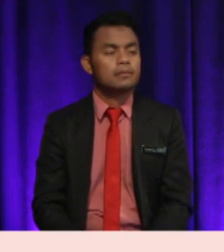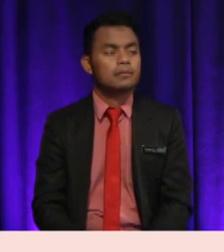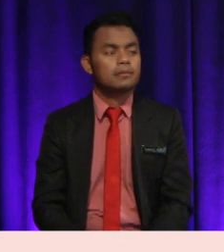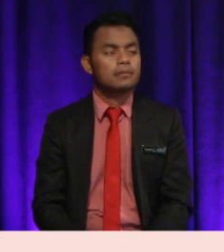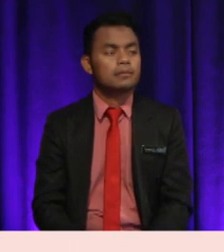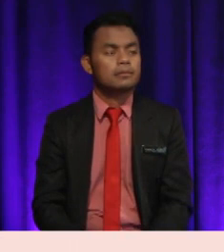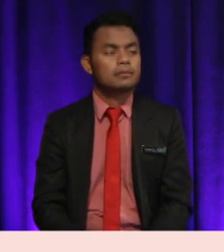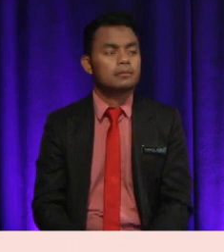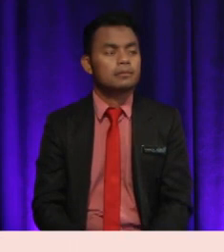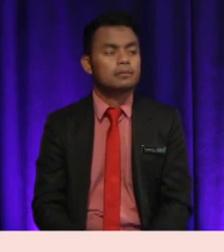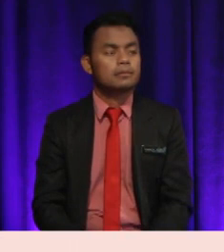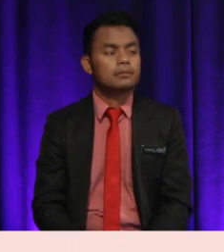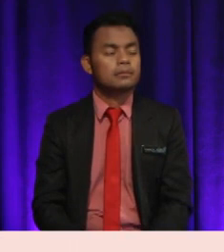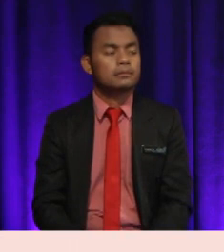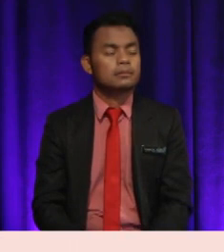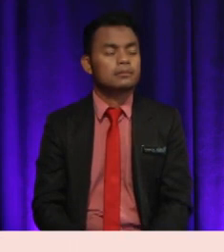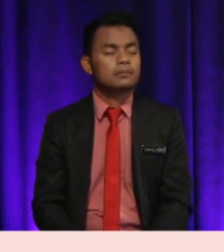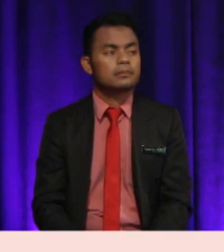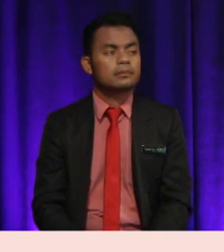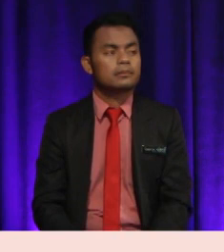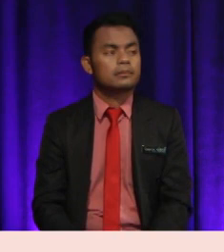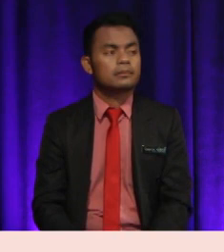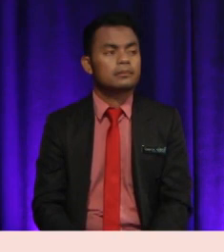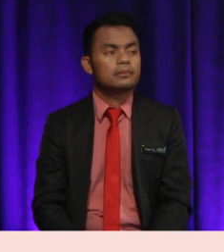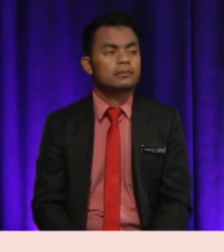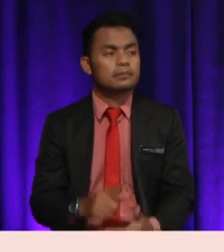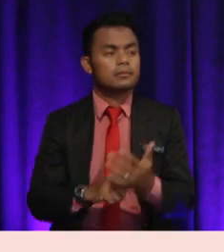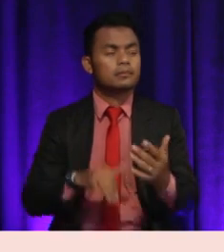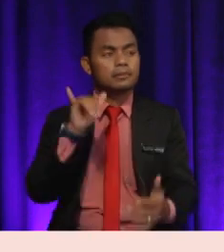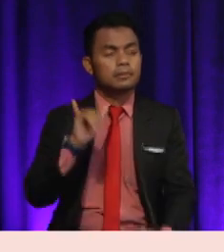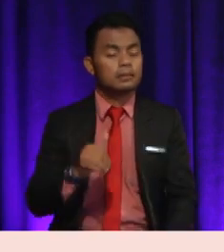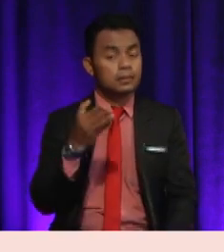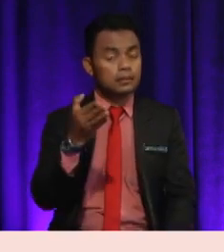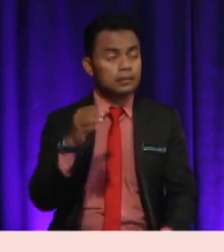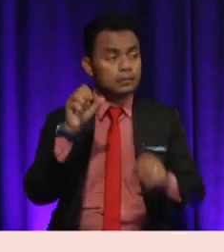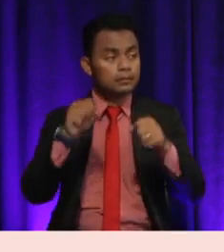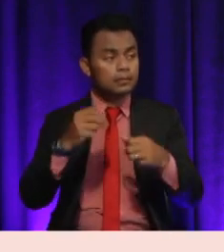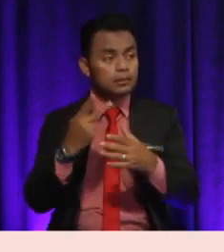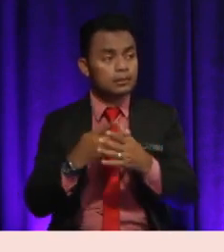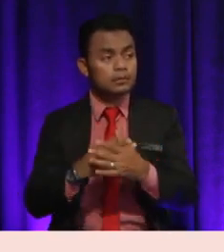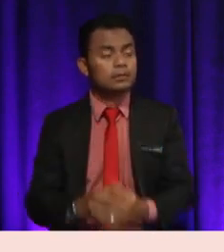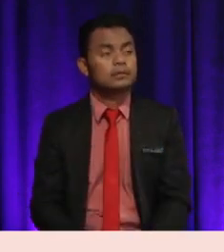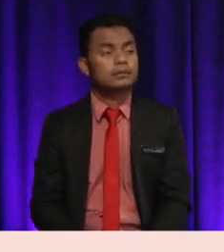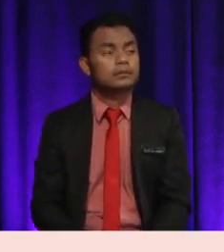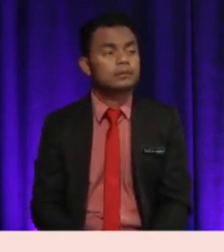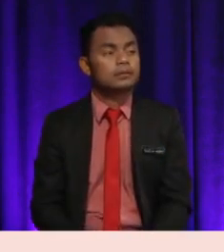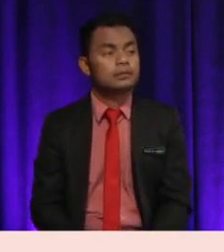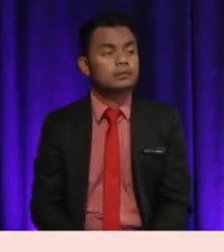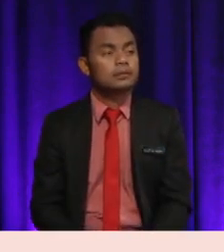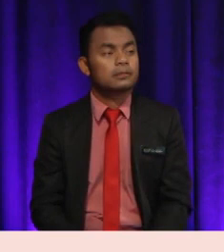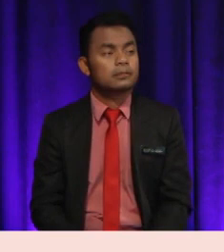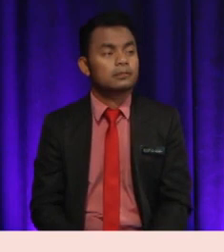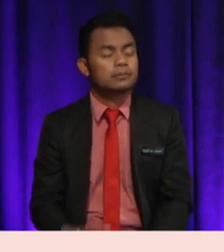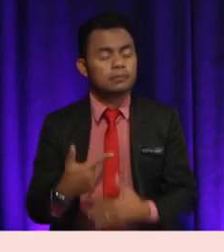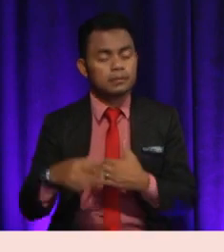So yes, teacher. So Arif, what can you share about the word best? So after we have compared, we need to choose